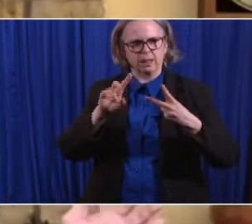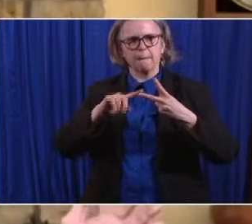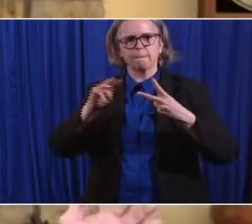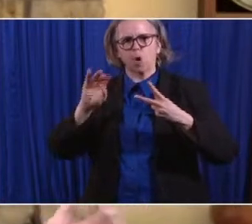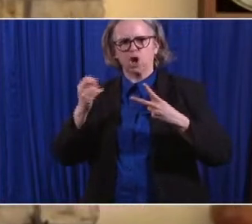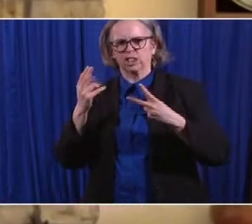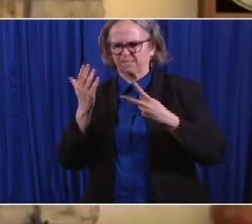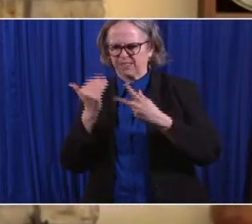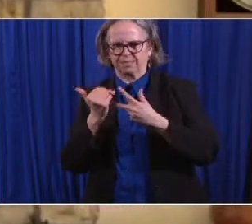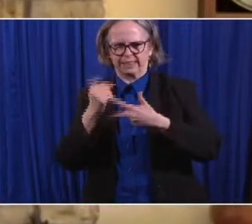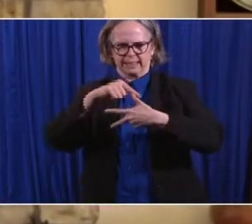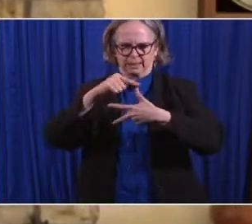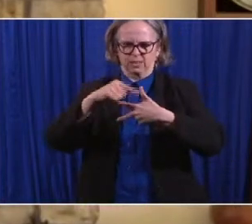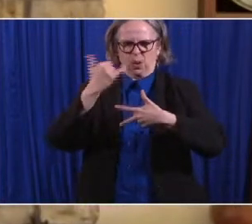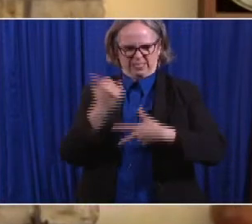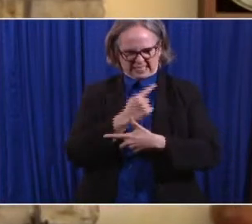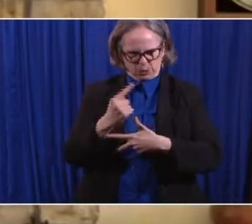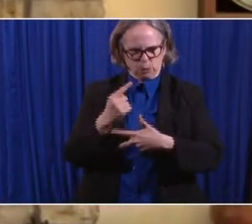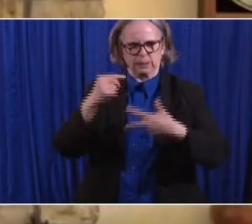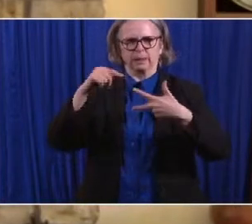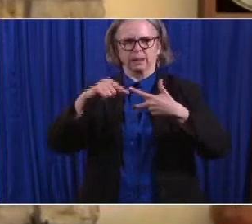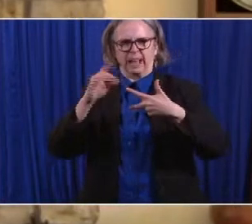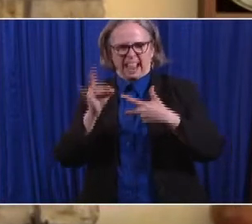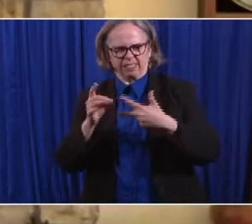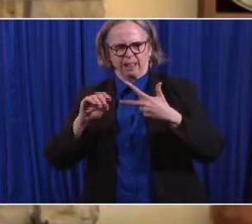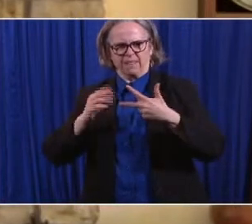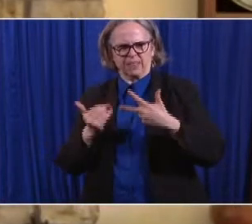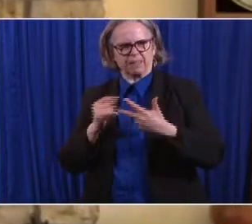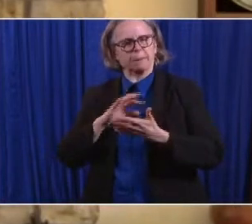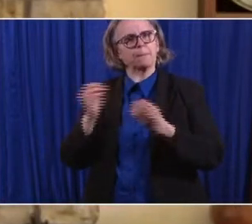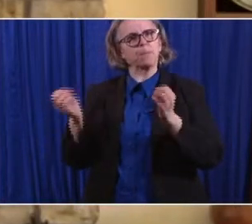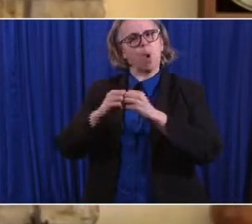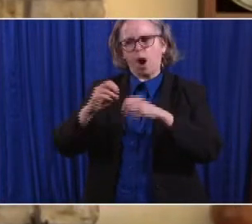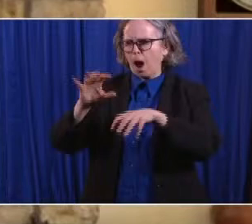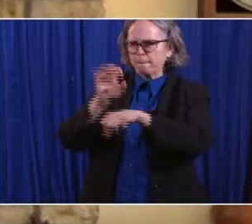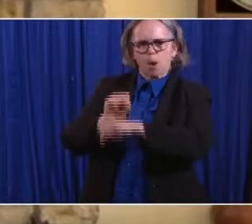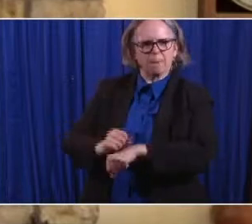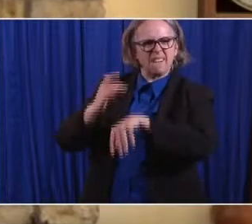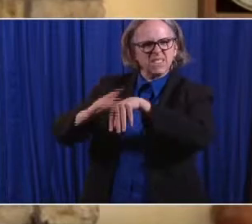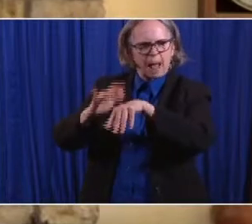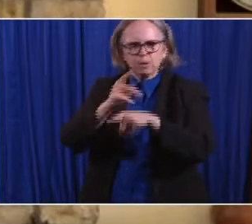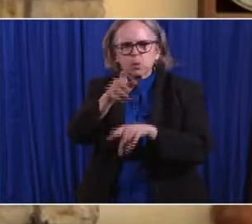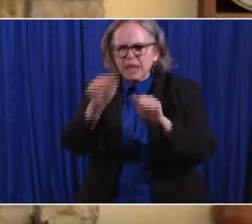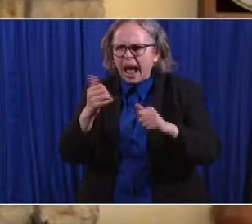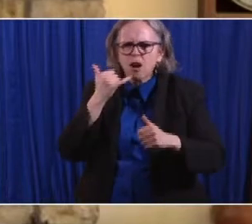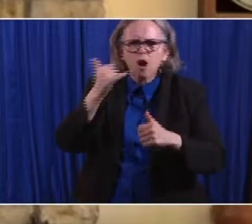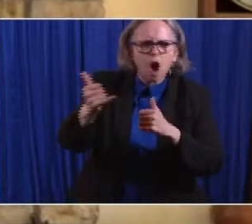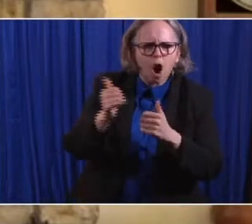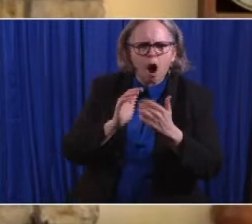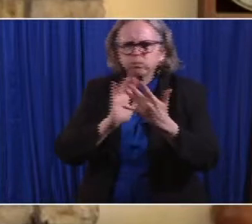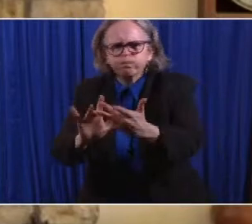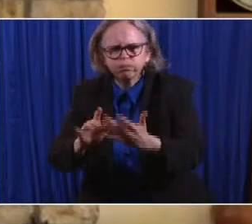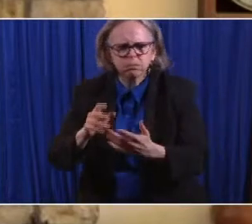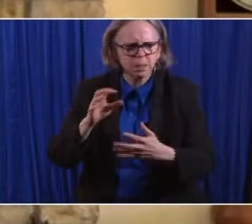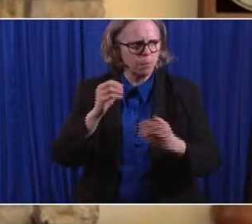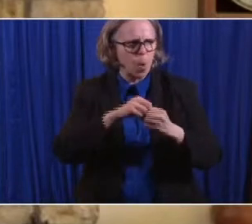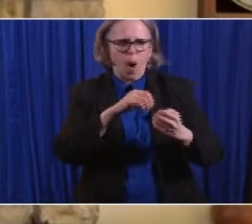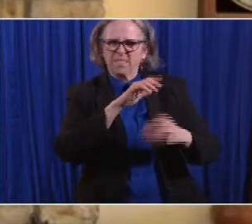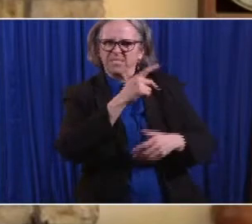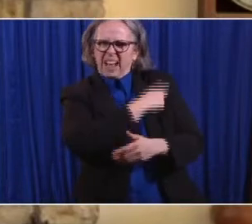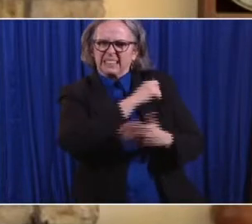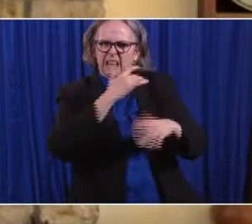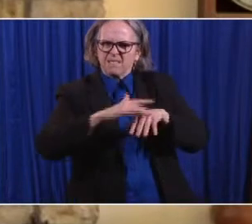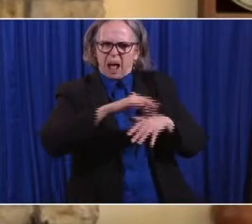more slots. And the amount of vaccine that is coming into Ohio, well over 400,000